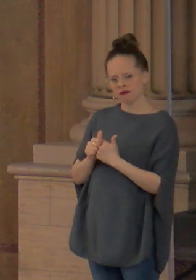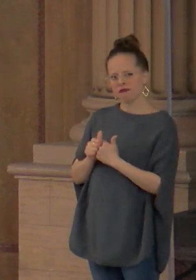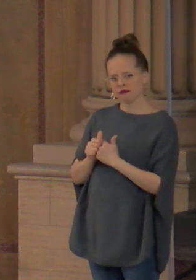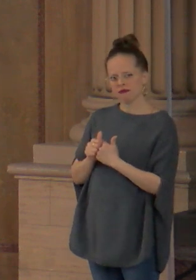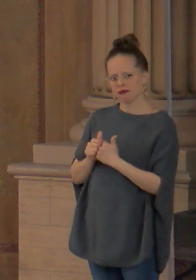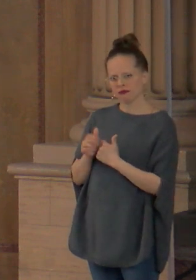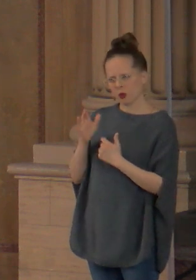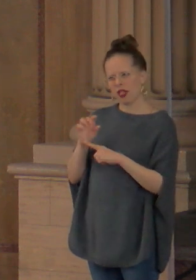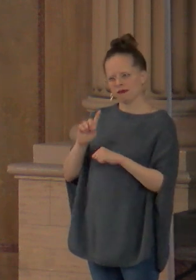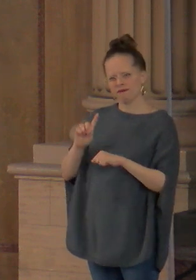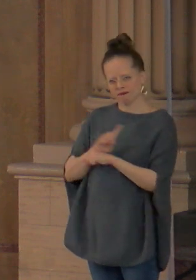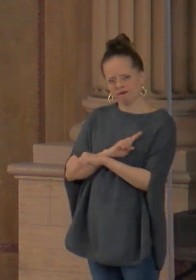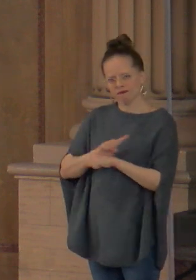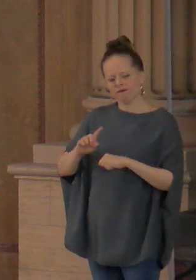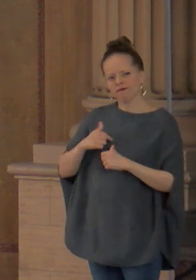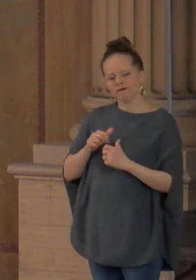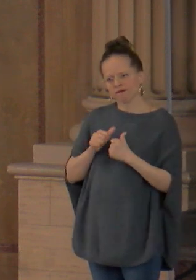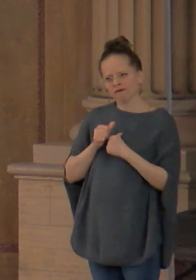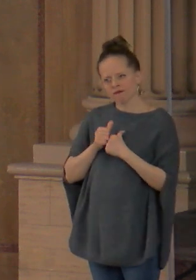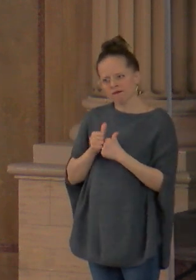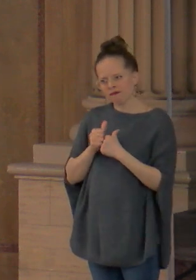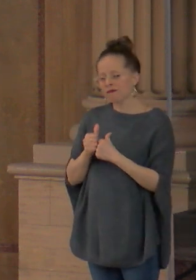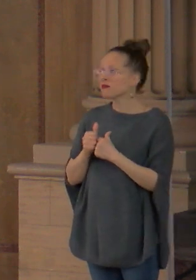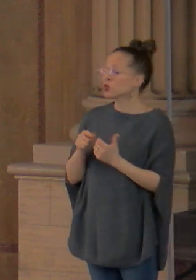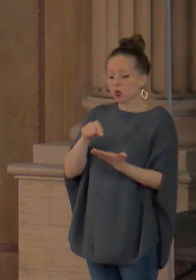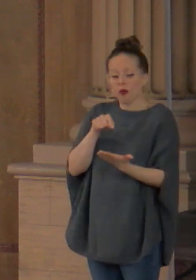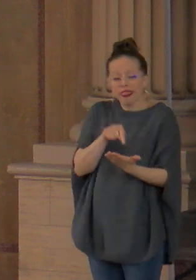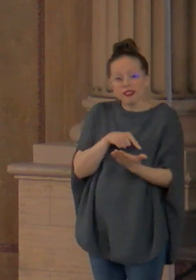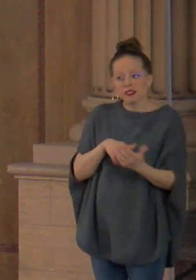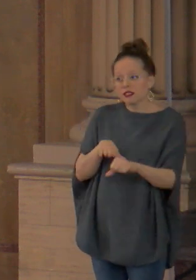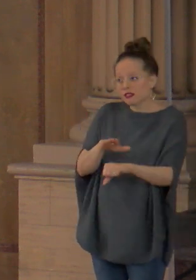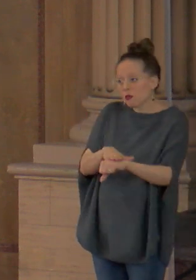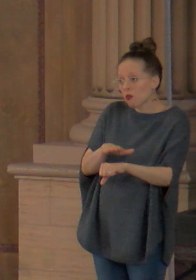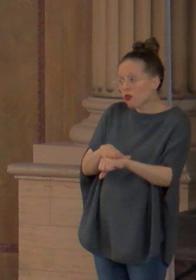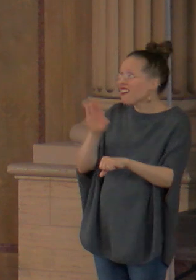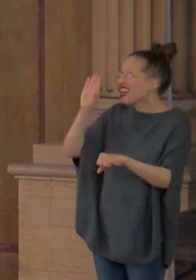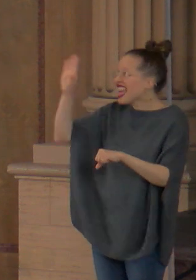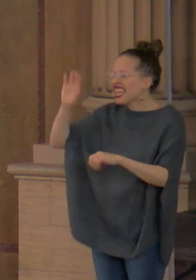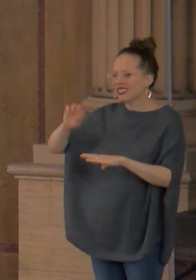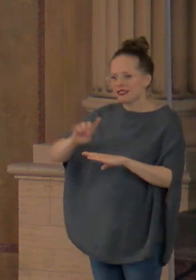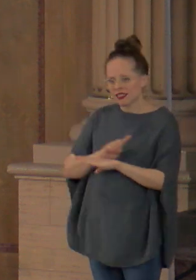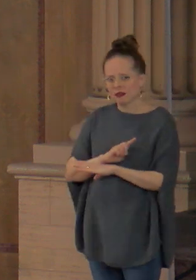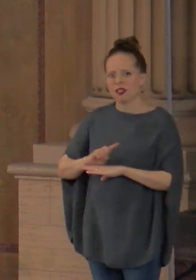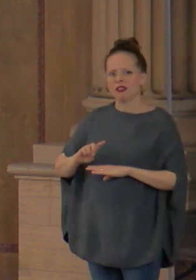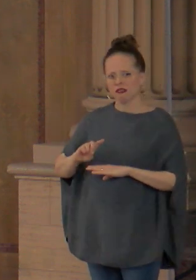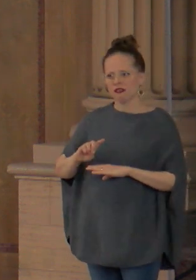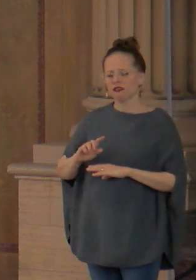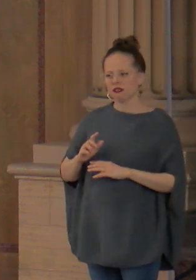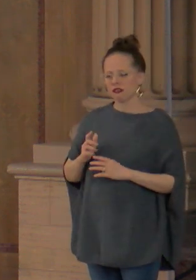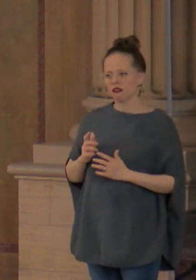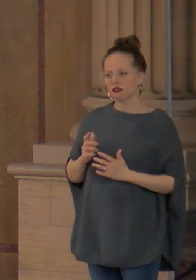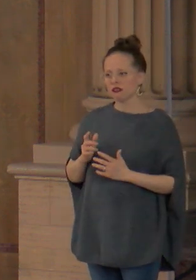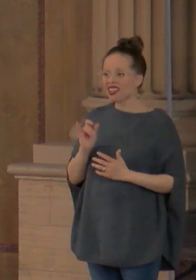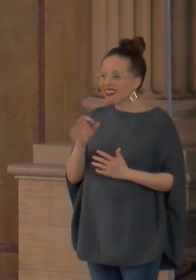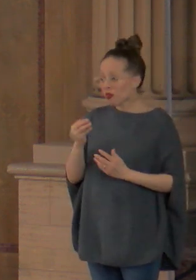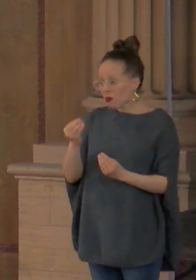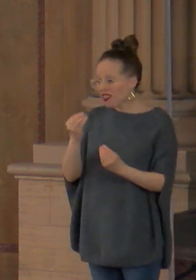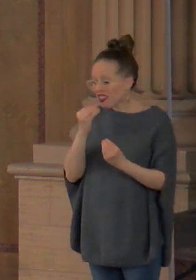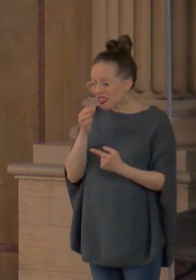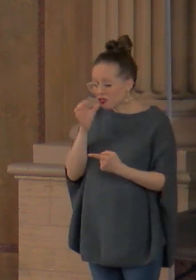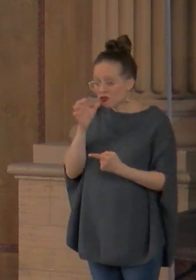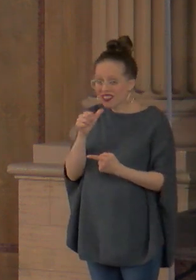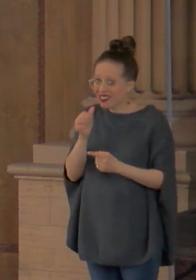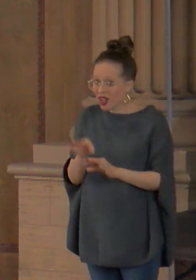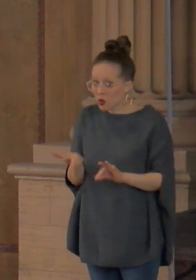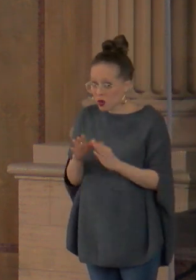This is a stark warning of the Lord's discipline if we eat or drink the Lord's supper in an unworthy way. But what's an